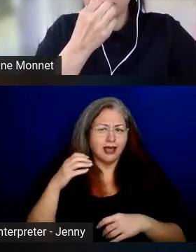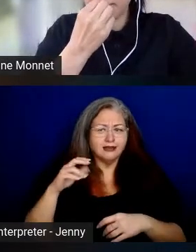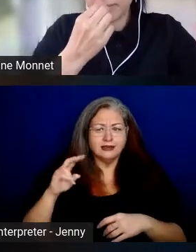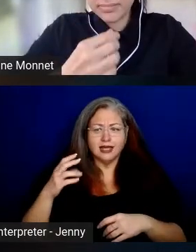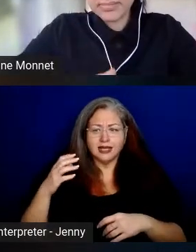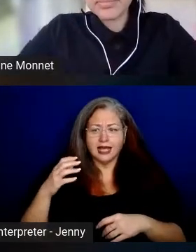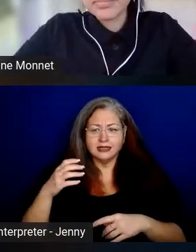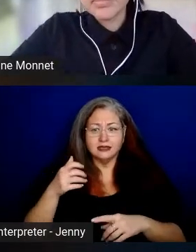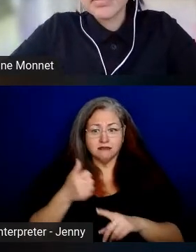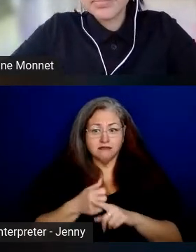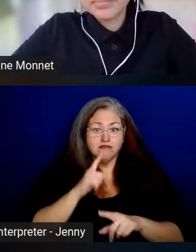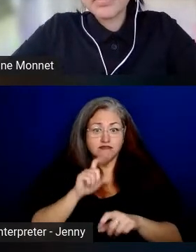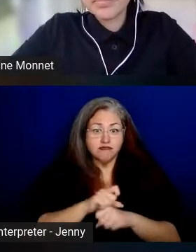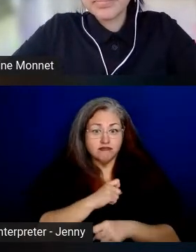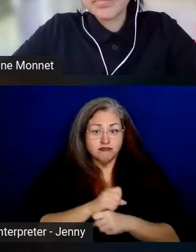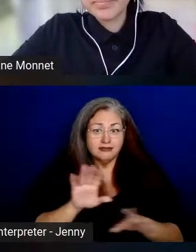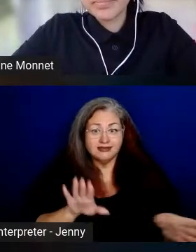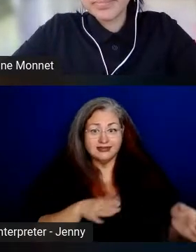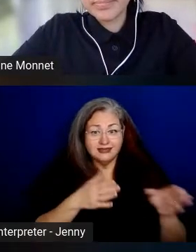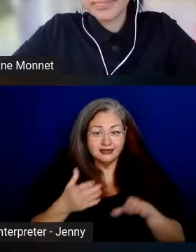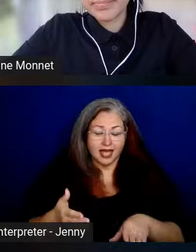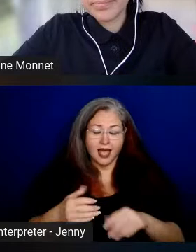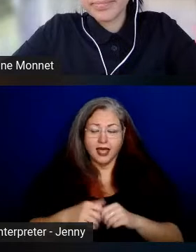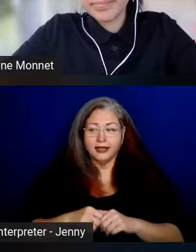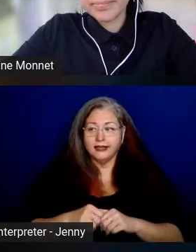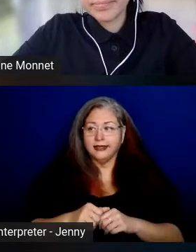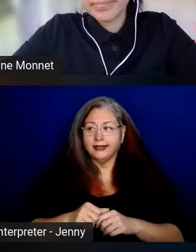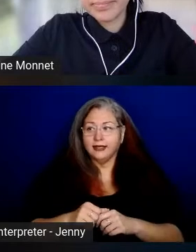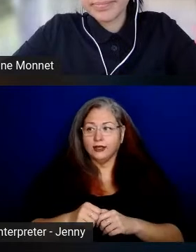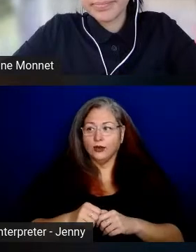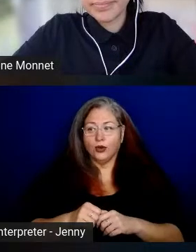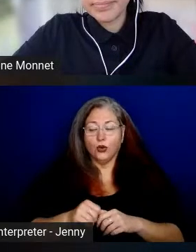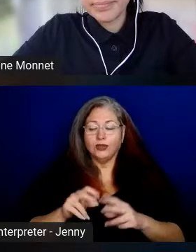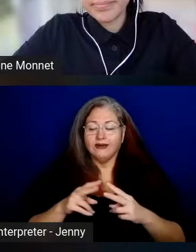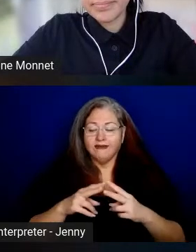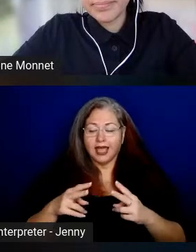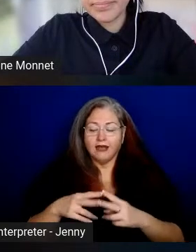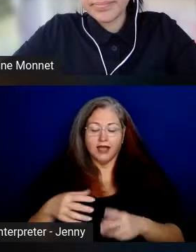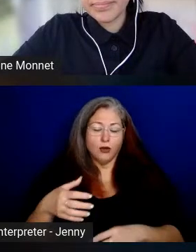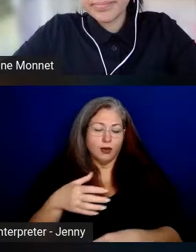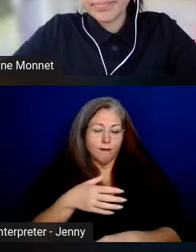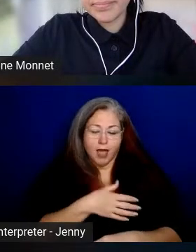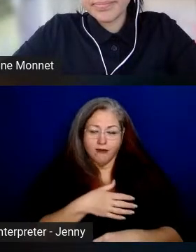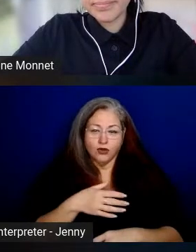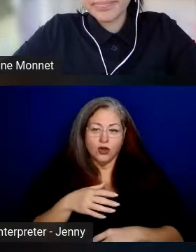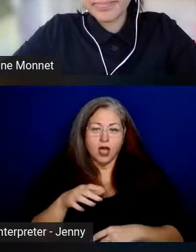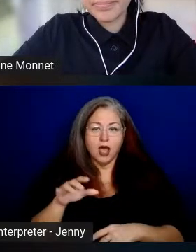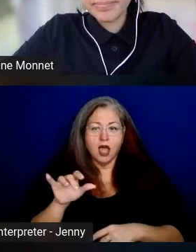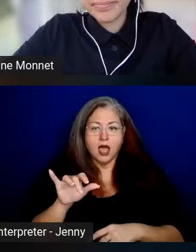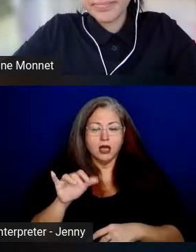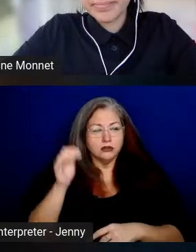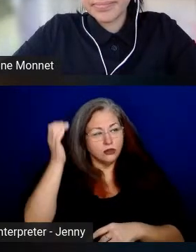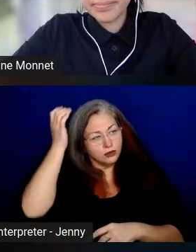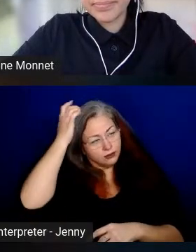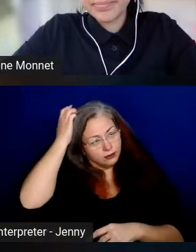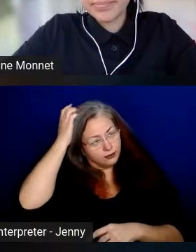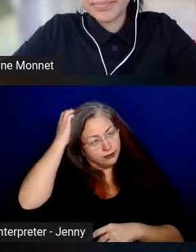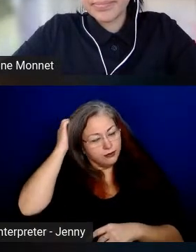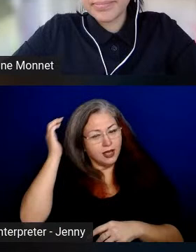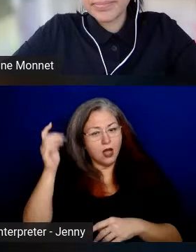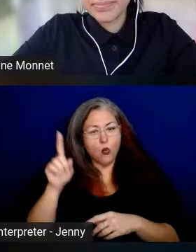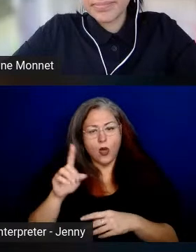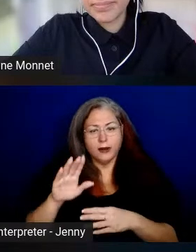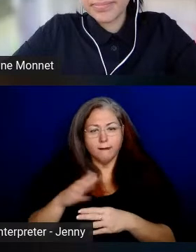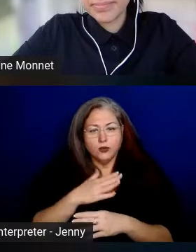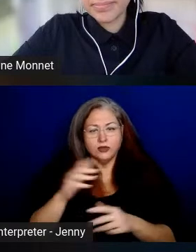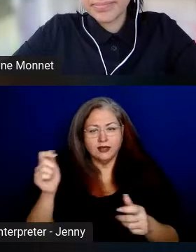that died. Mm-hmm. So it was truly powerful. And we also, there was a music